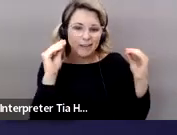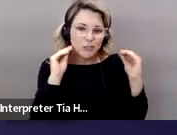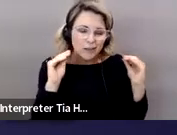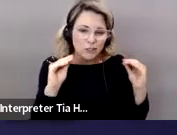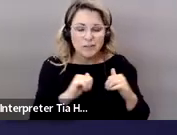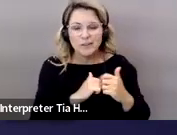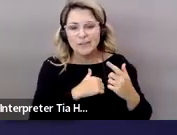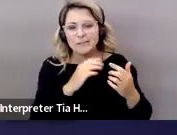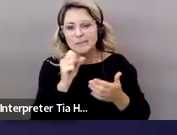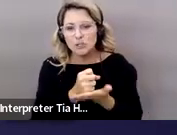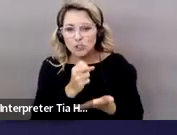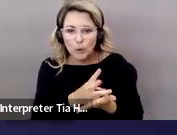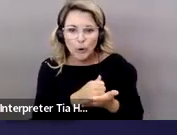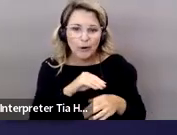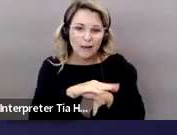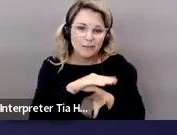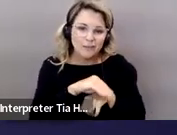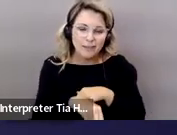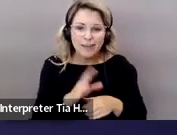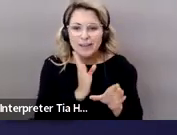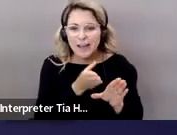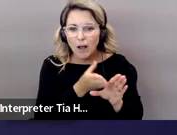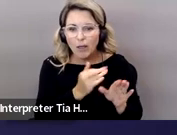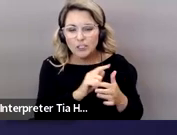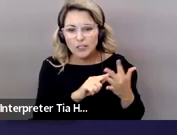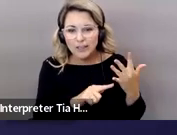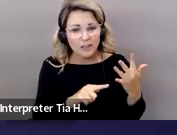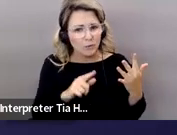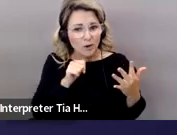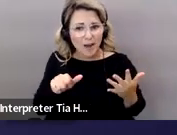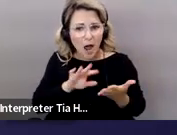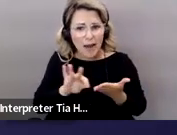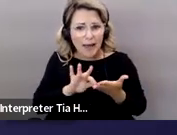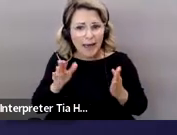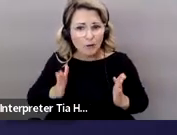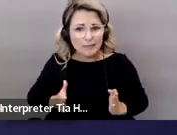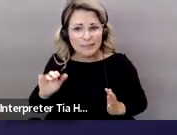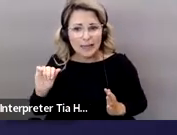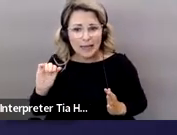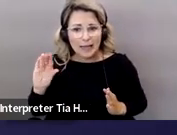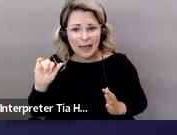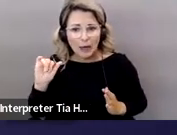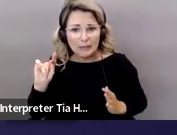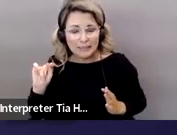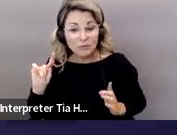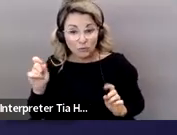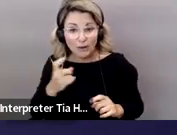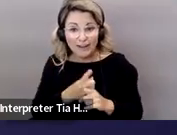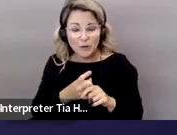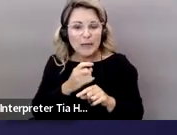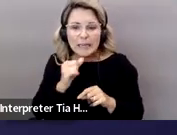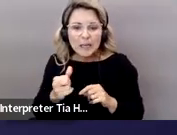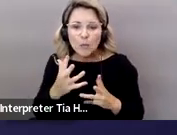social work or counseling or psychology, we're not accountants. You know, we didn't go into it for the financial part of